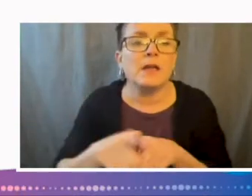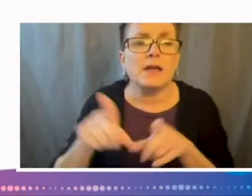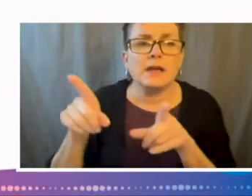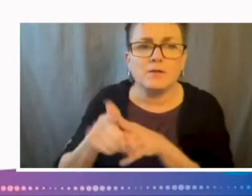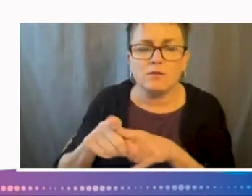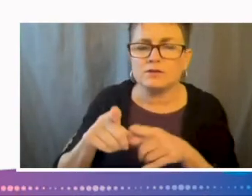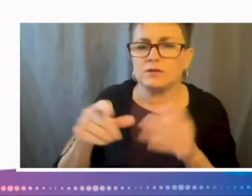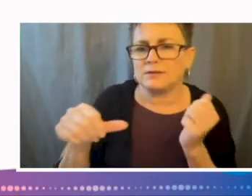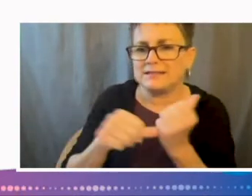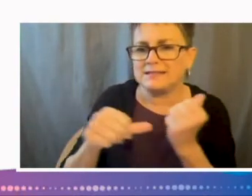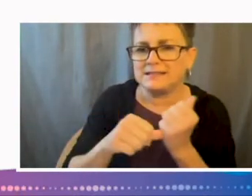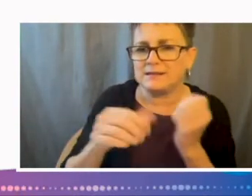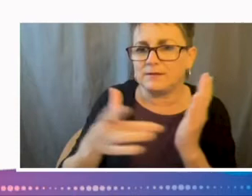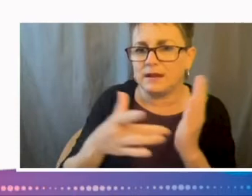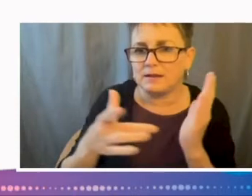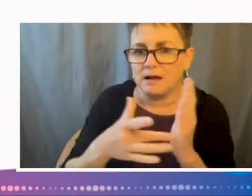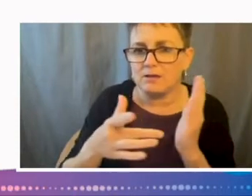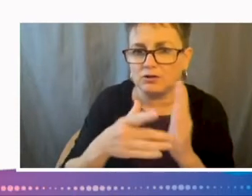occurred in the intervening years.